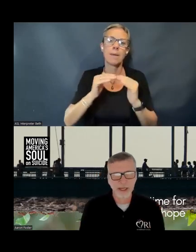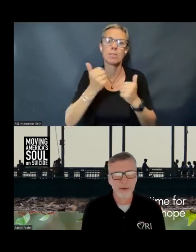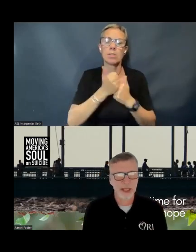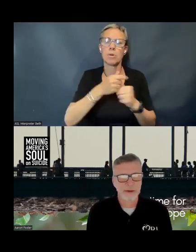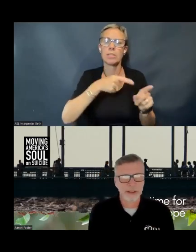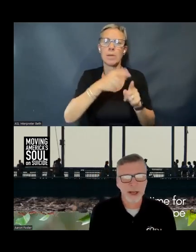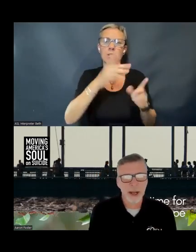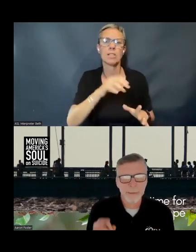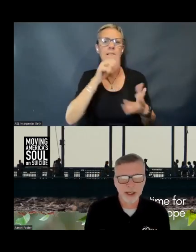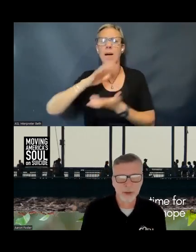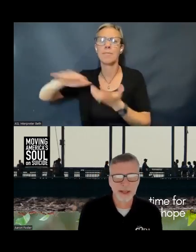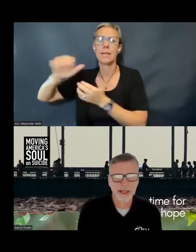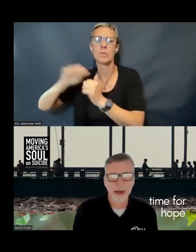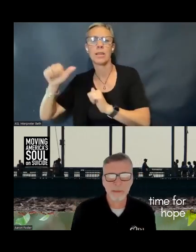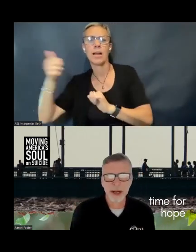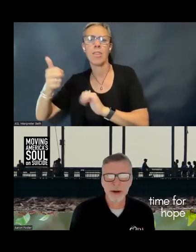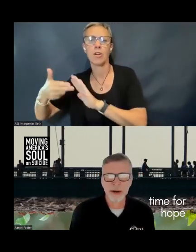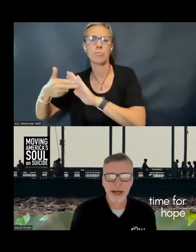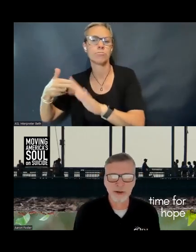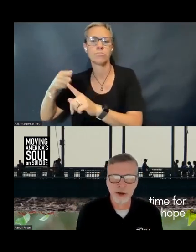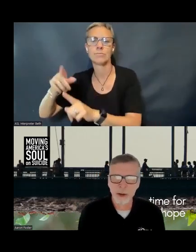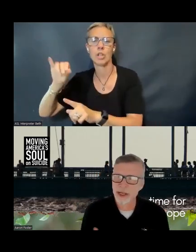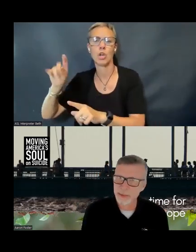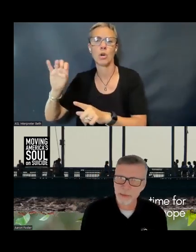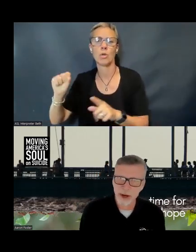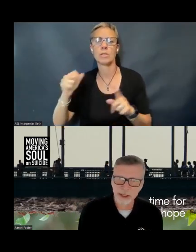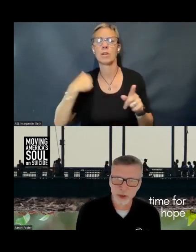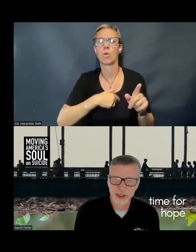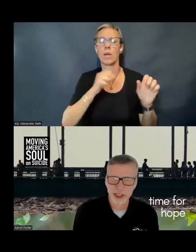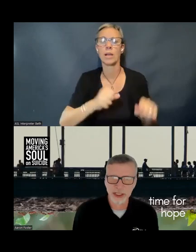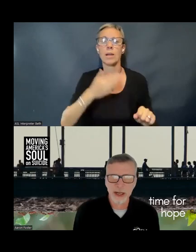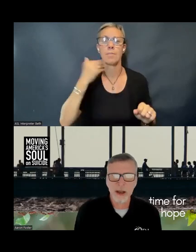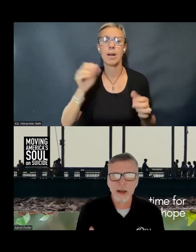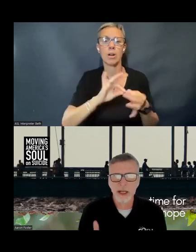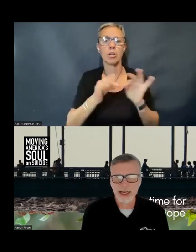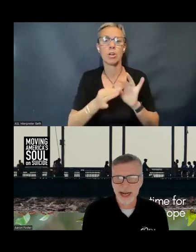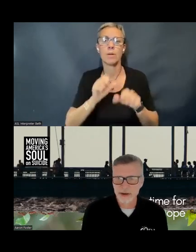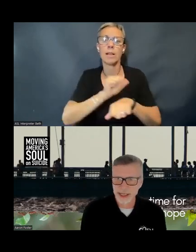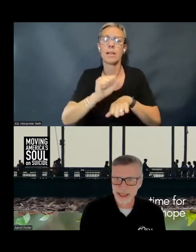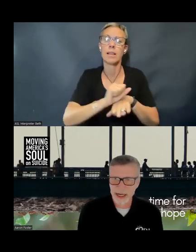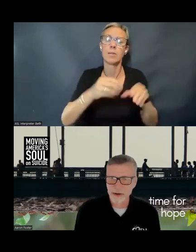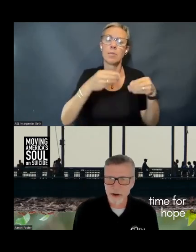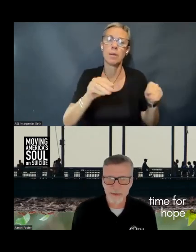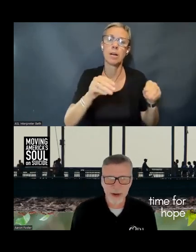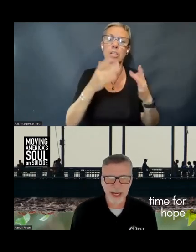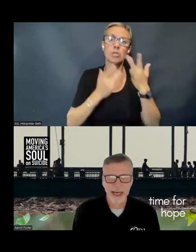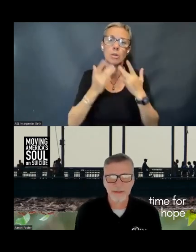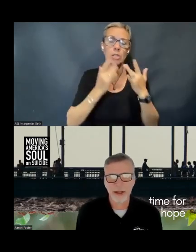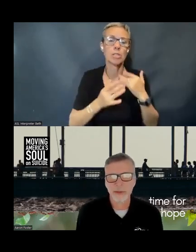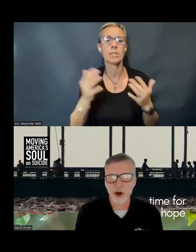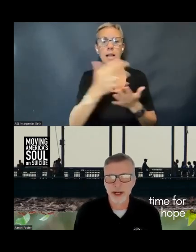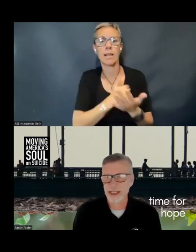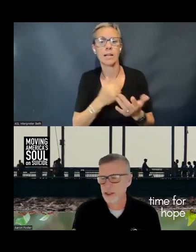not mixed in with the others. And by doing this, we can better interpret labor market shortages, collect accurate data on turnover rates,